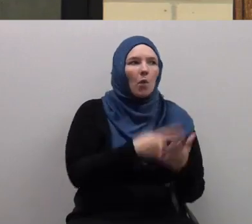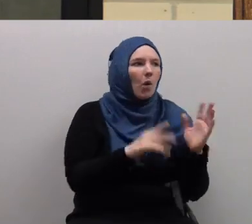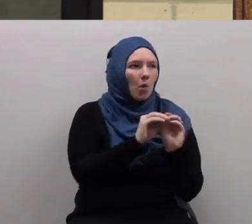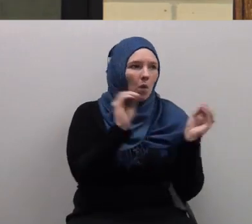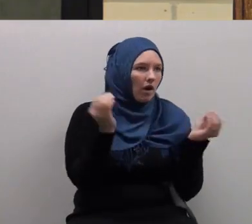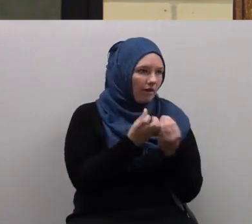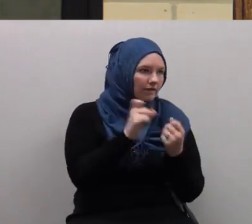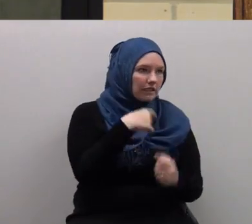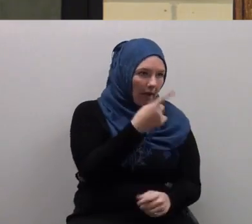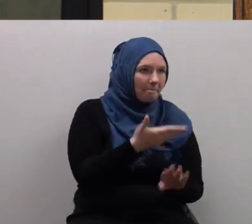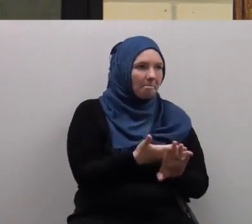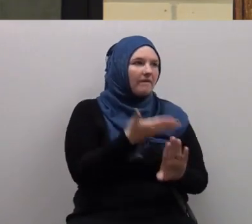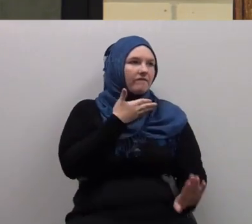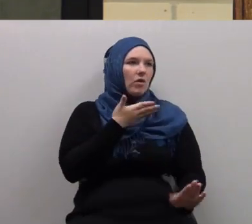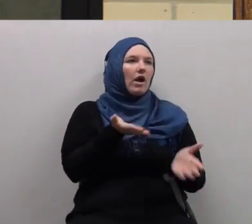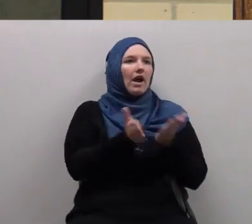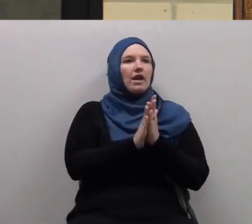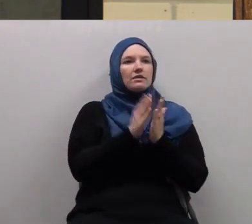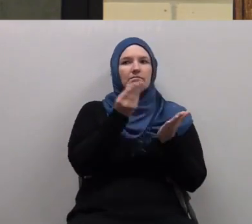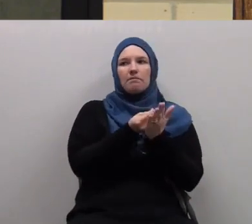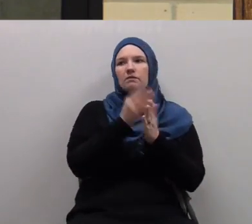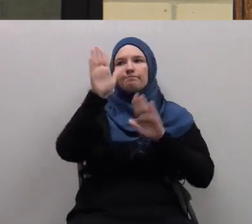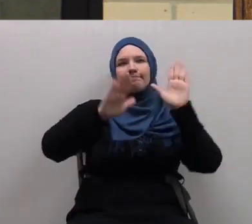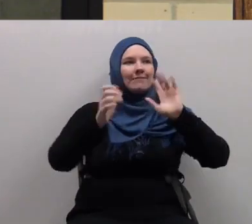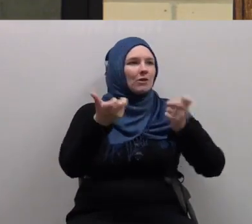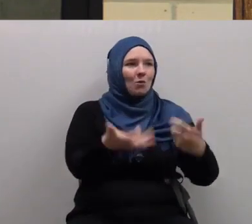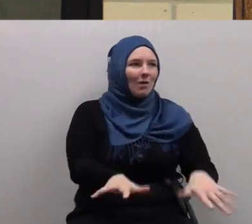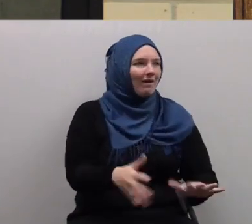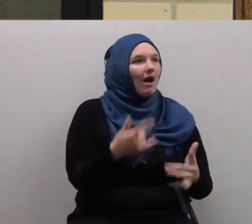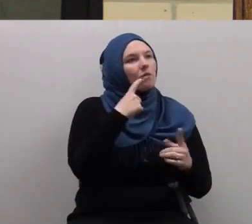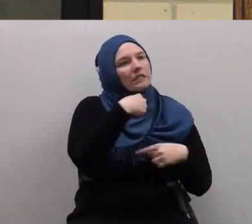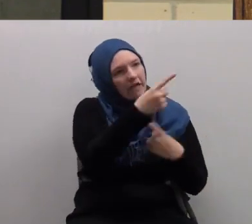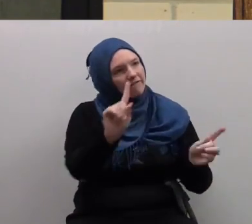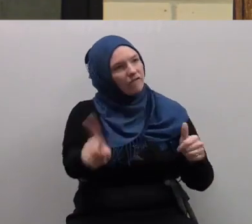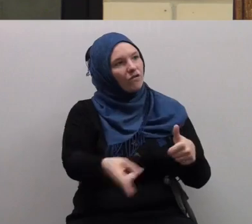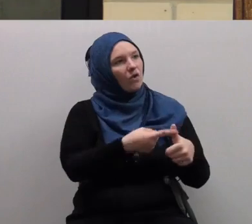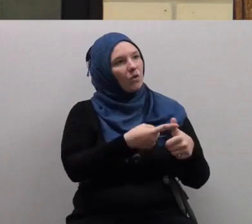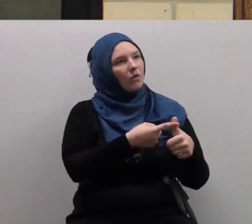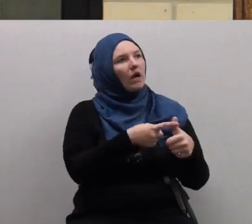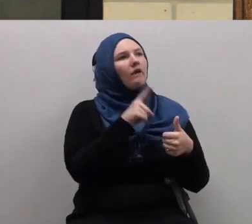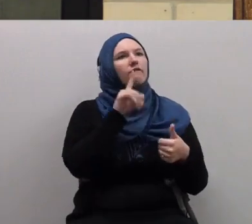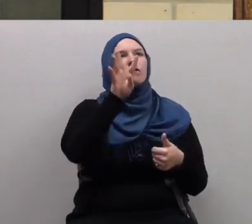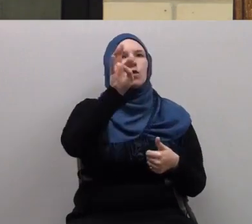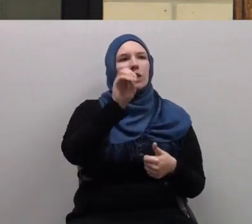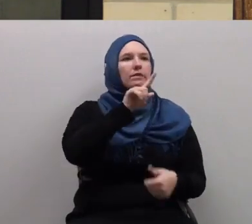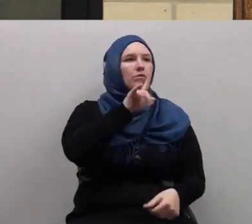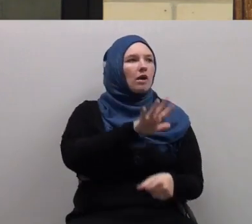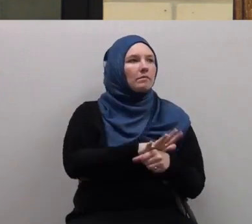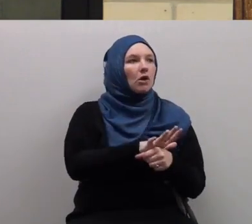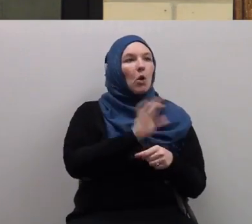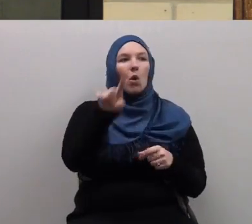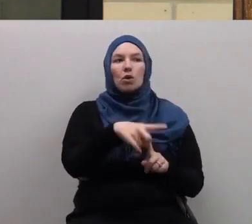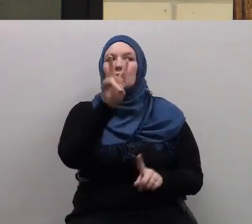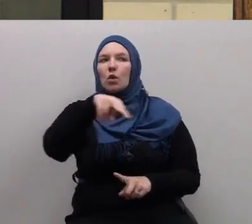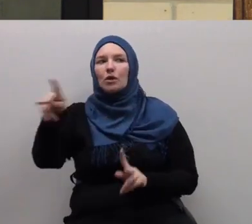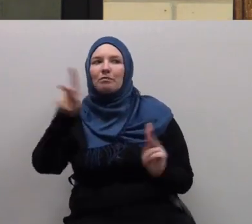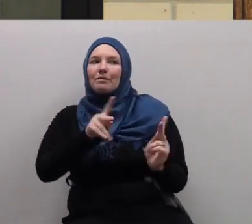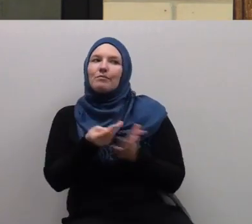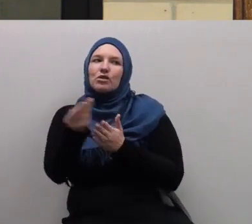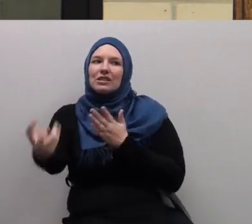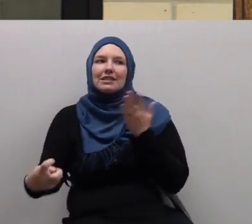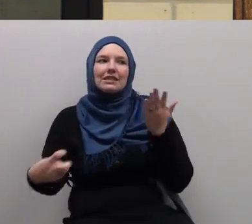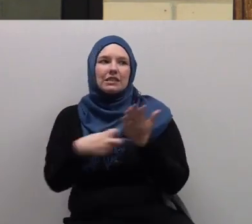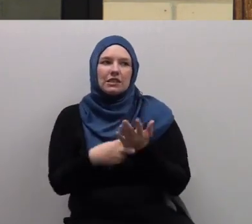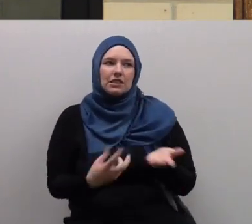is before I ask for your support. We got 40 some promises, only 22 people purchased the